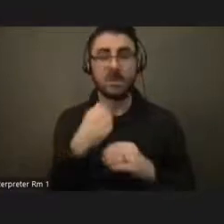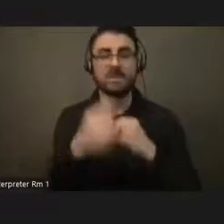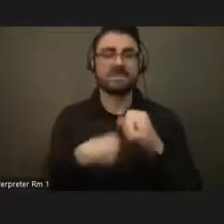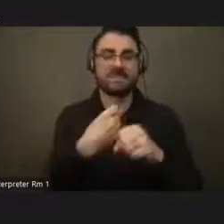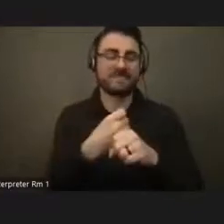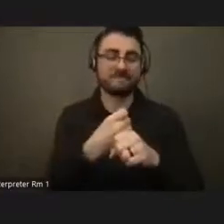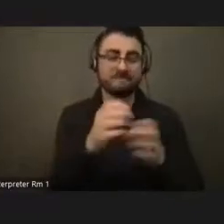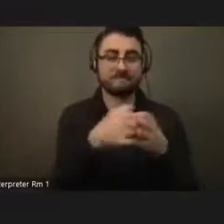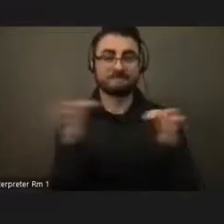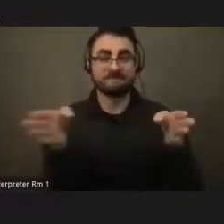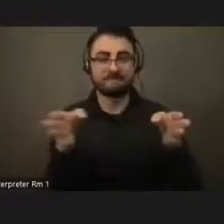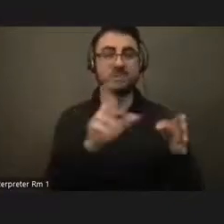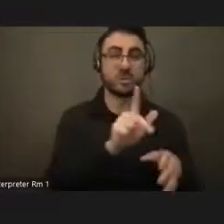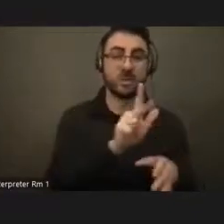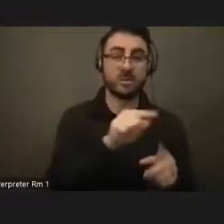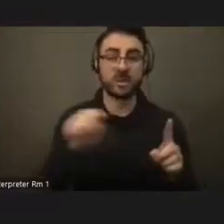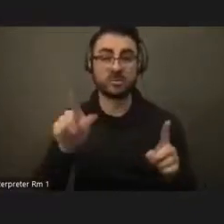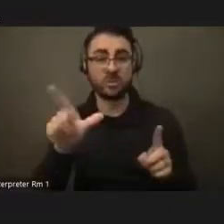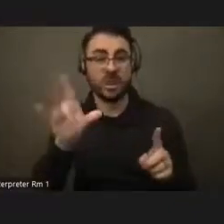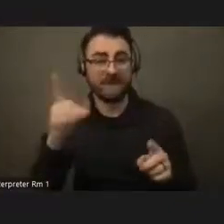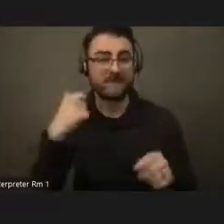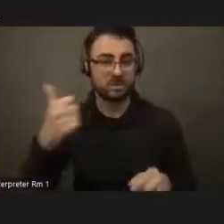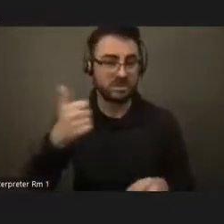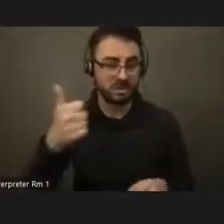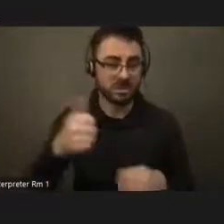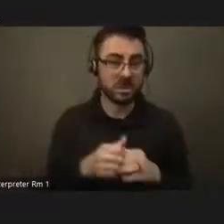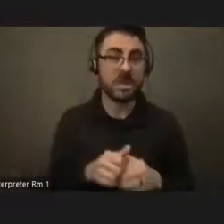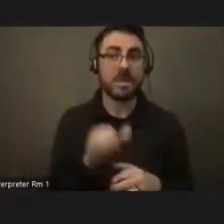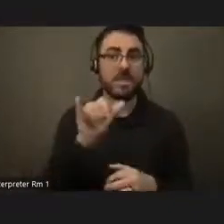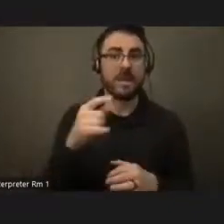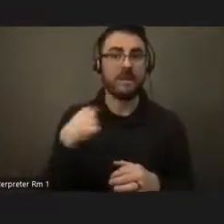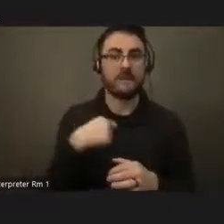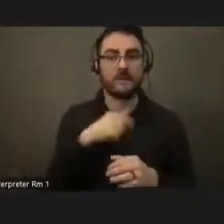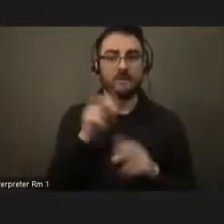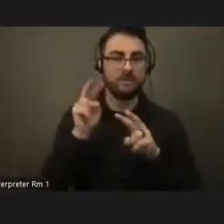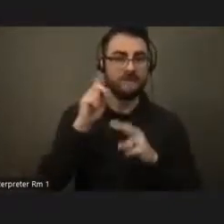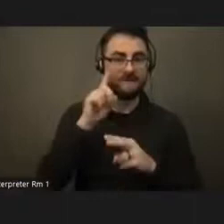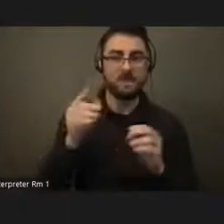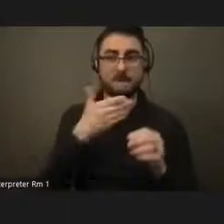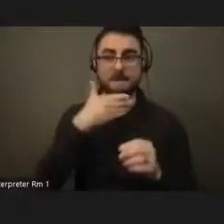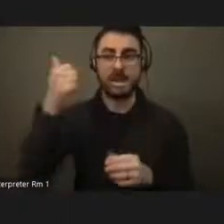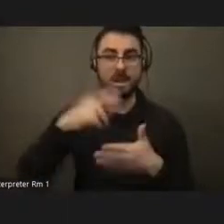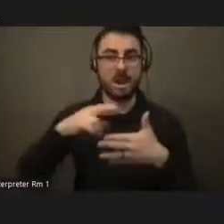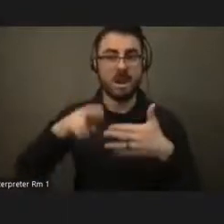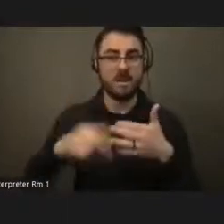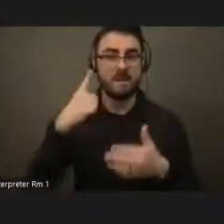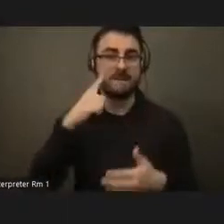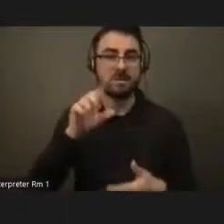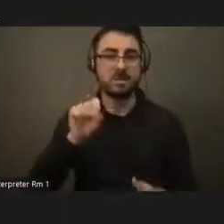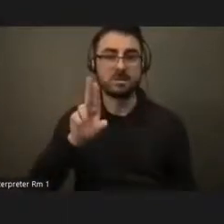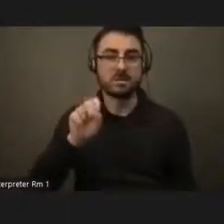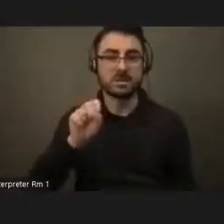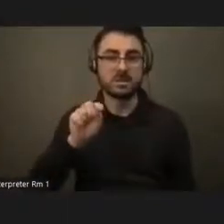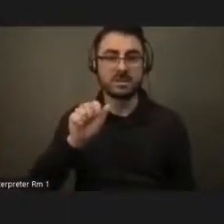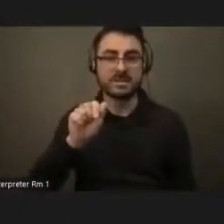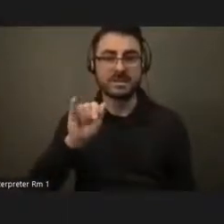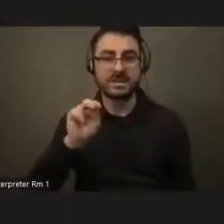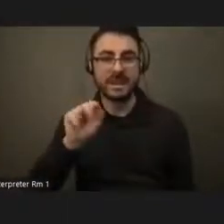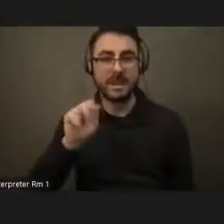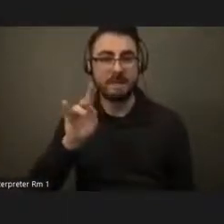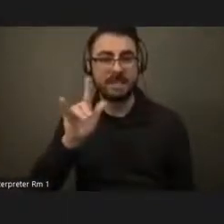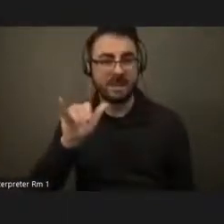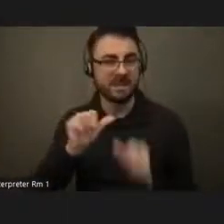that includes desired outcomes of more sustainability, but more connectivity as well, because it isn't